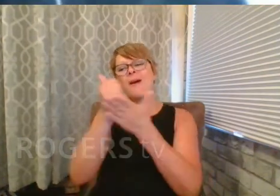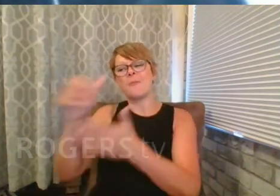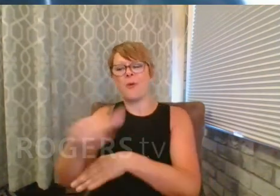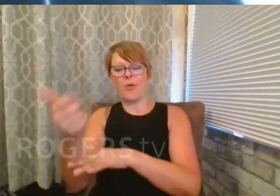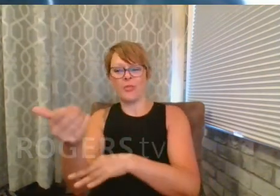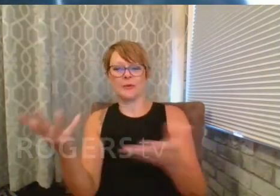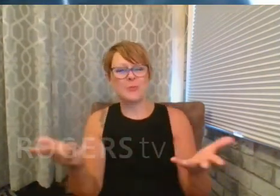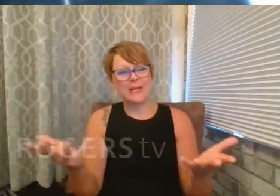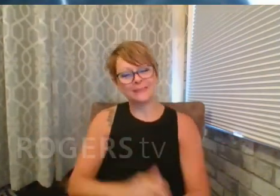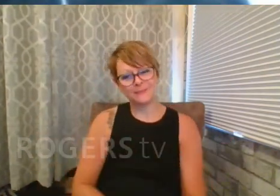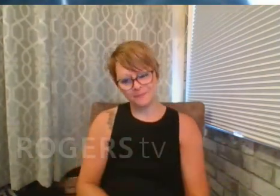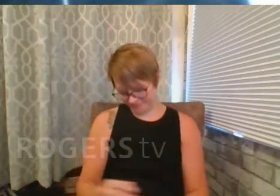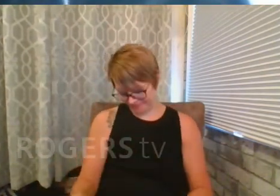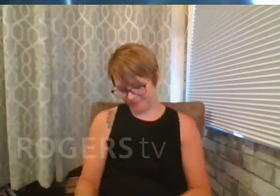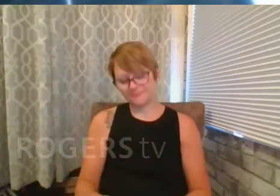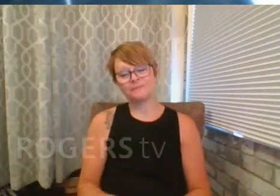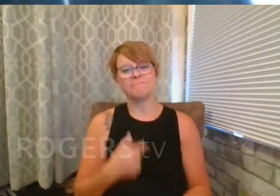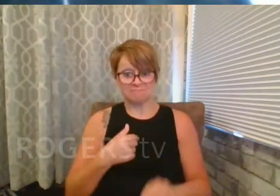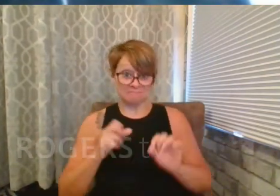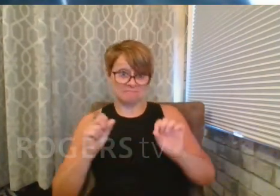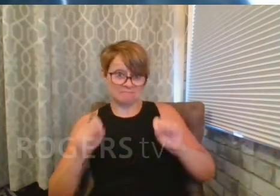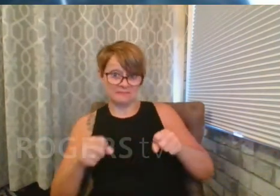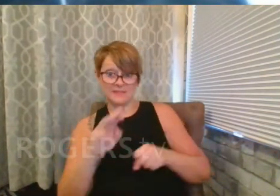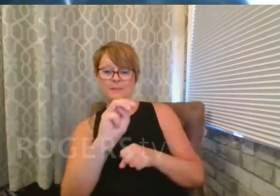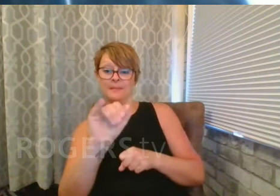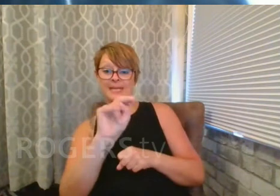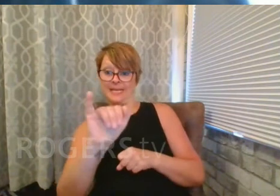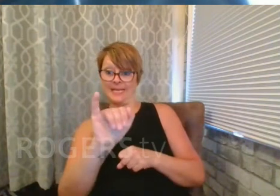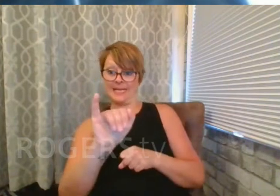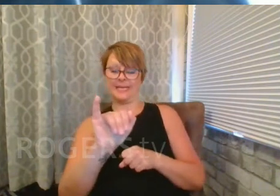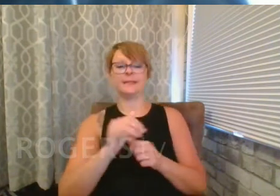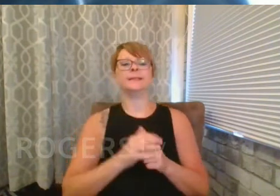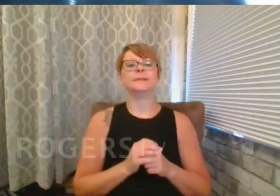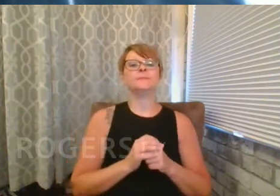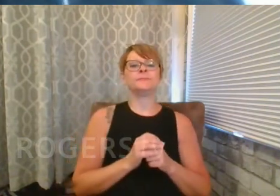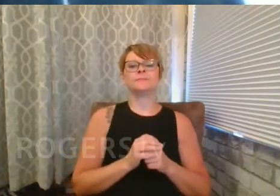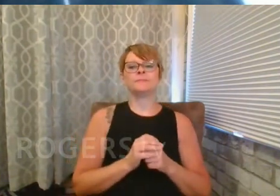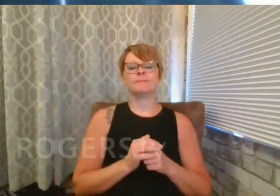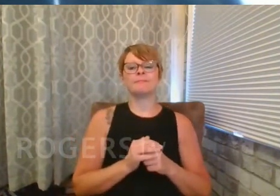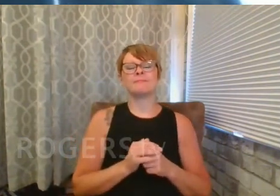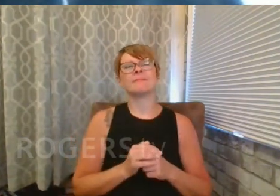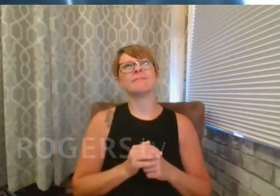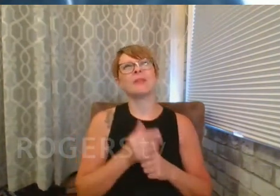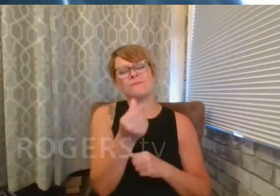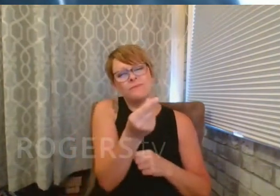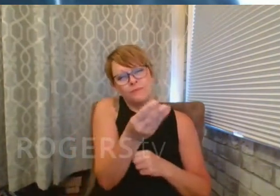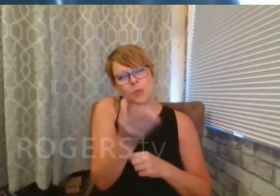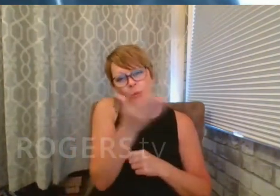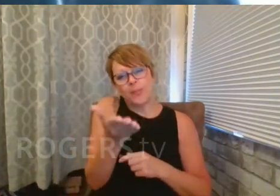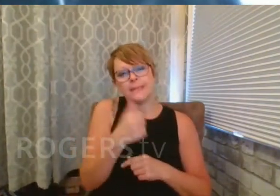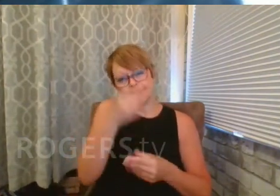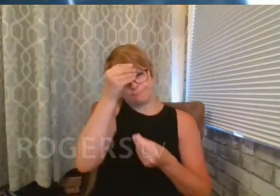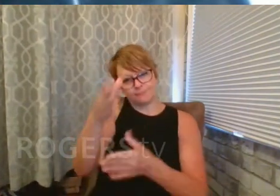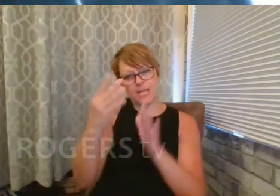I can go ahead. Sure, yeah. Minnie, go ahead. A few things I want to tell the immigrants before they start a